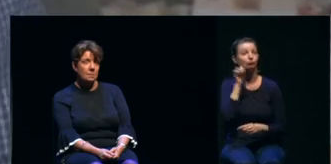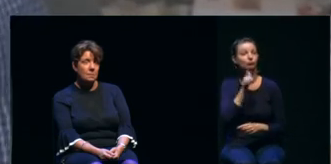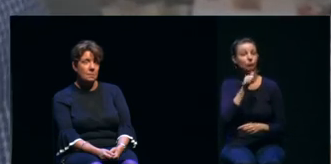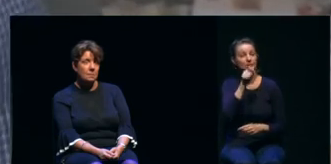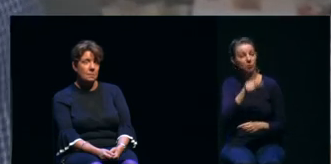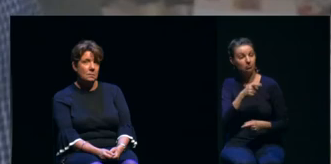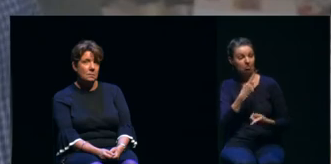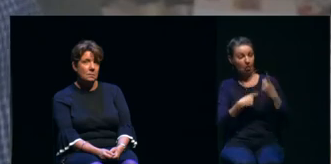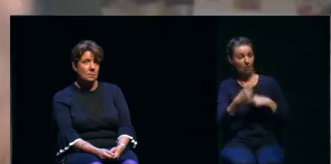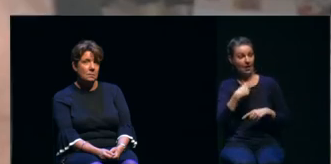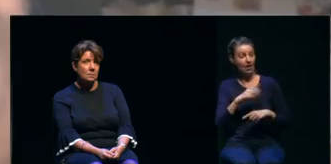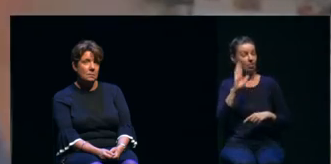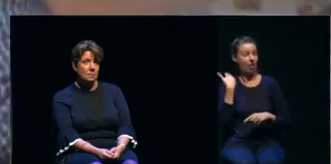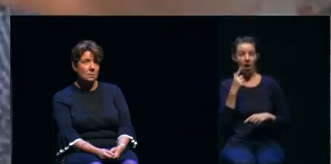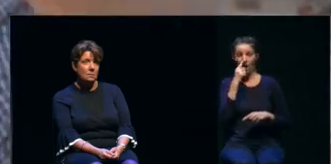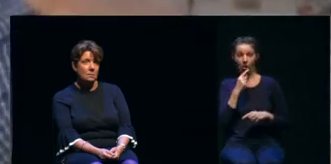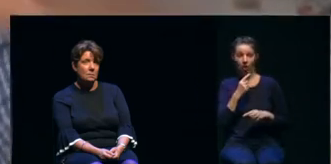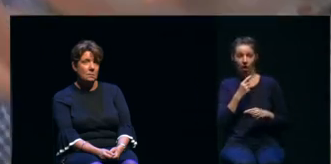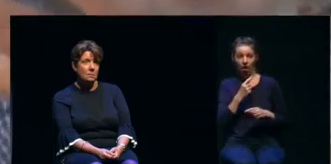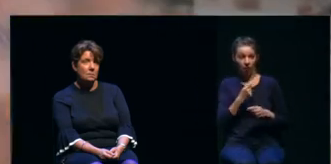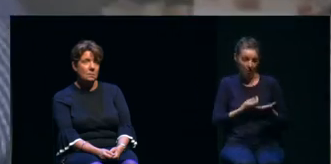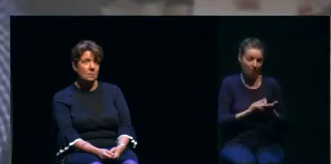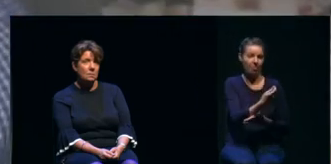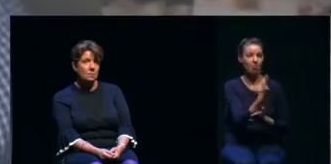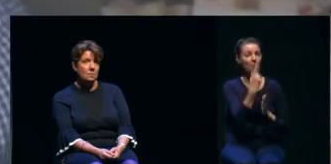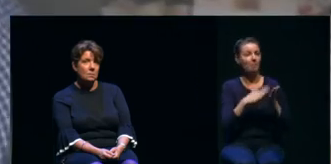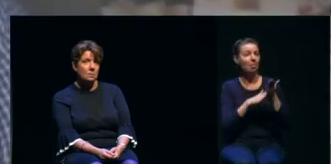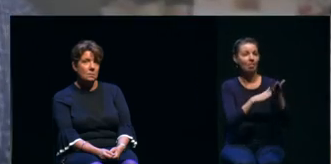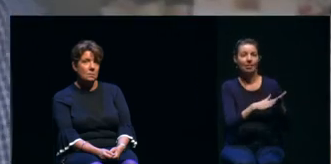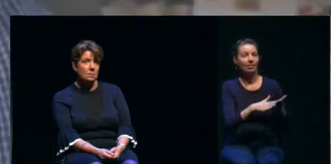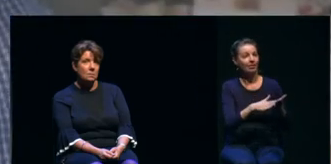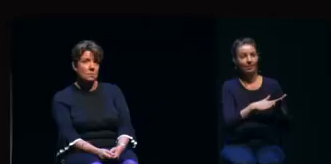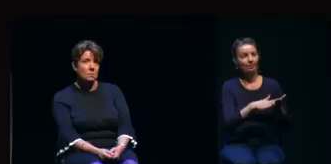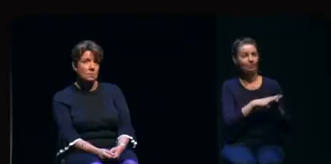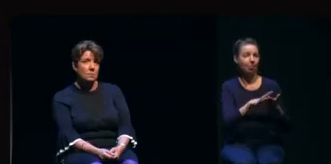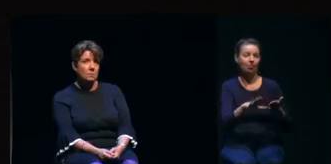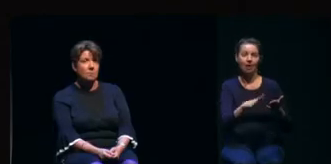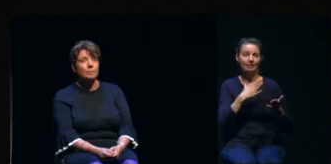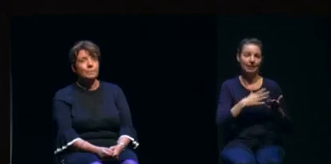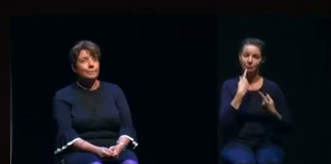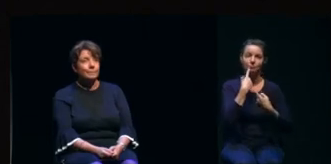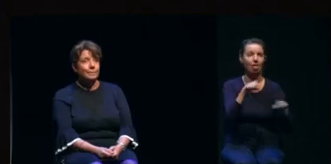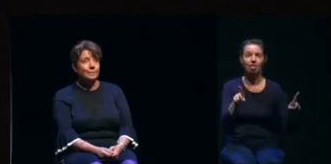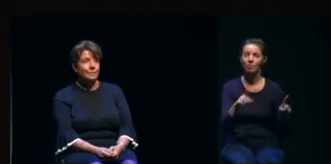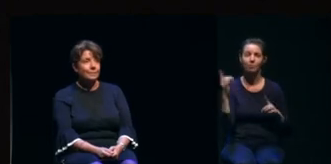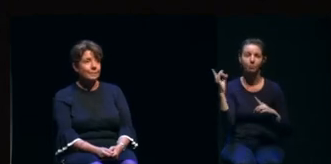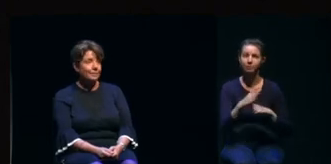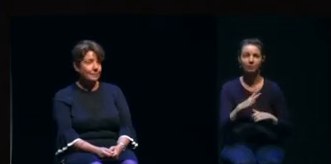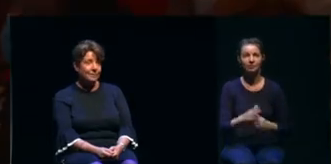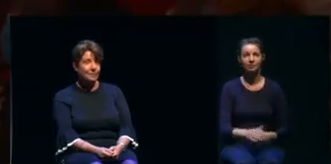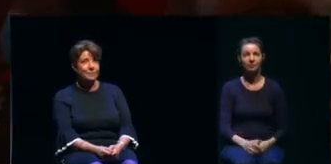I would have given them £1 million. Like, kind of, I need to tell everybody this thing that I have learned. Thank you. Thank you so much.